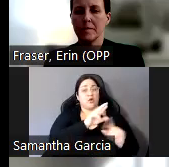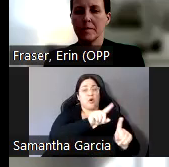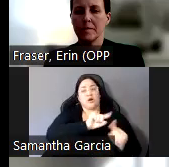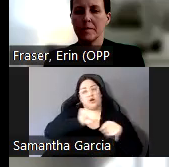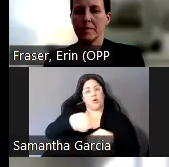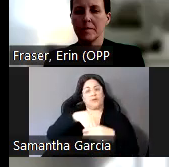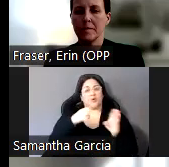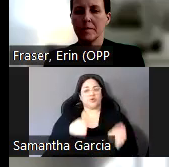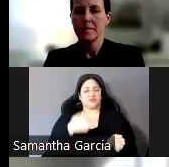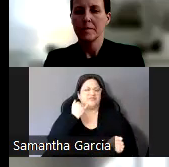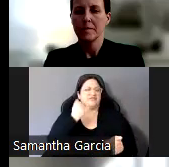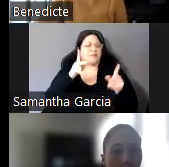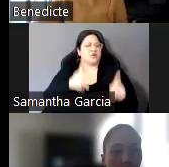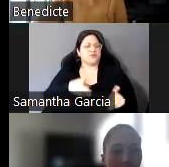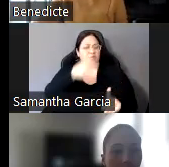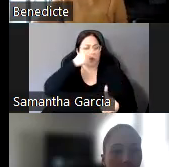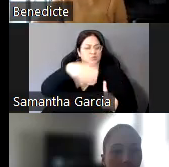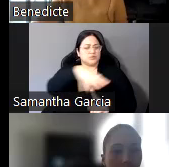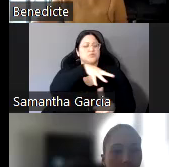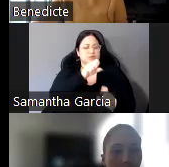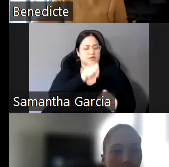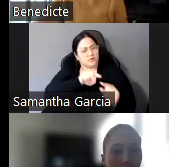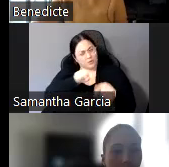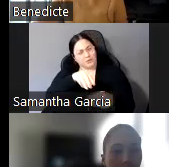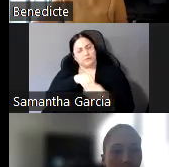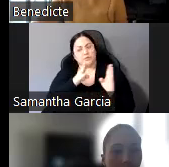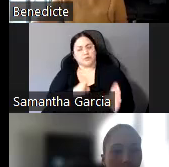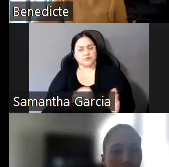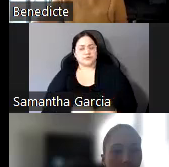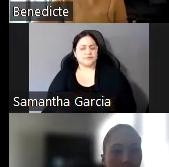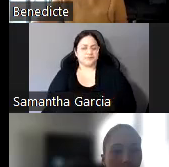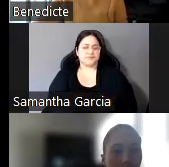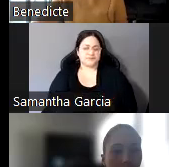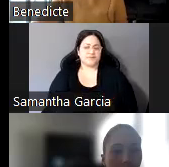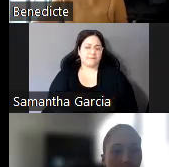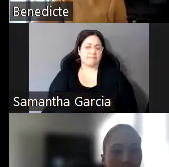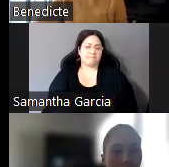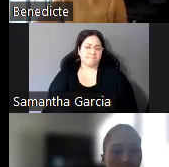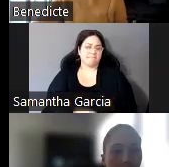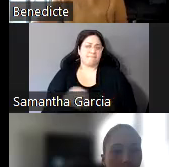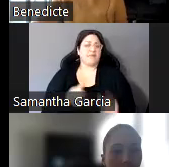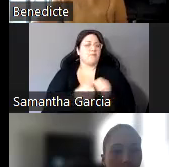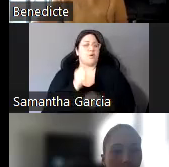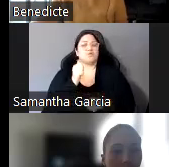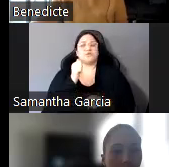physically. And most police services across Canada have their own community services section that can do